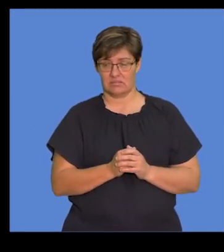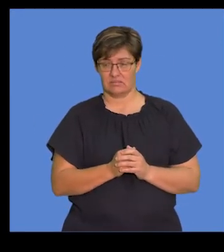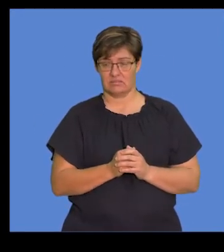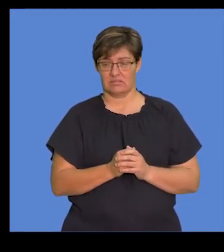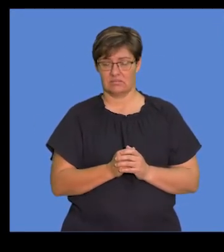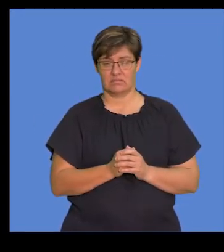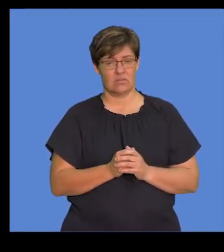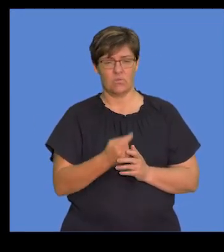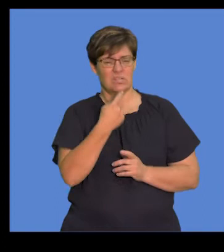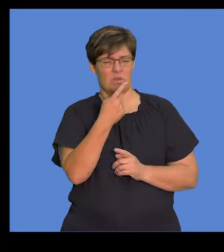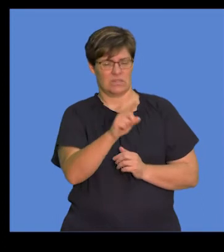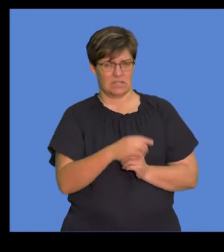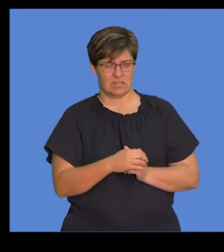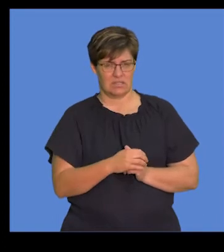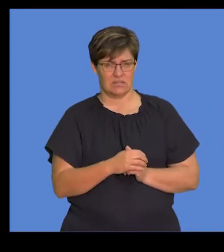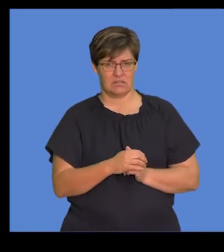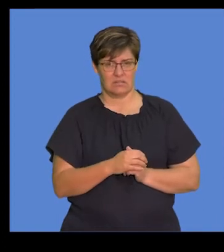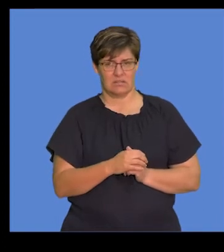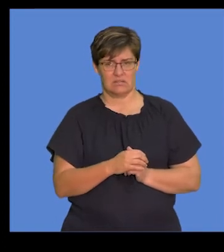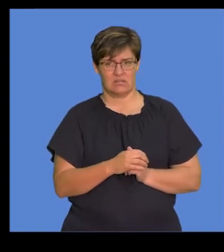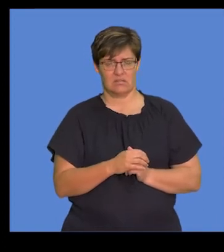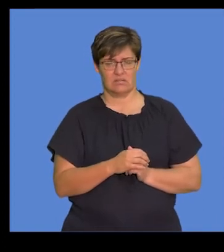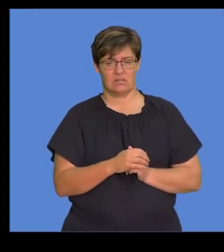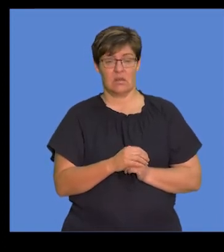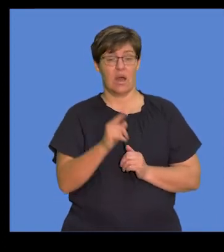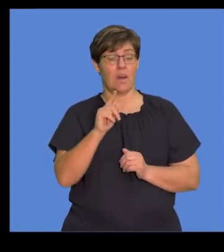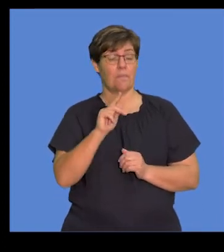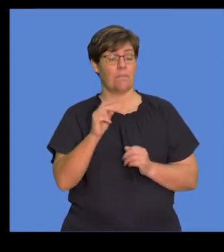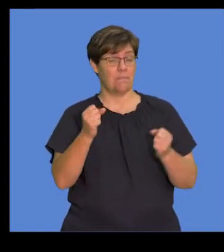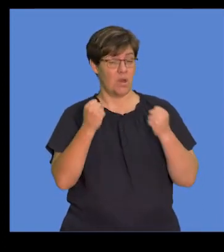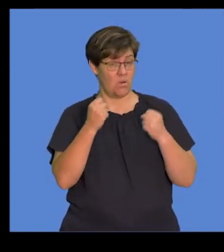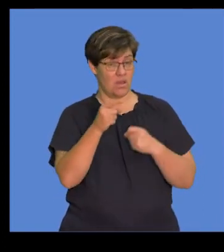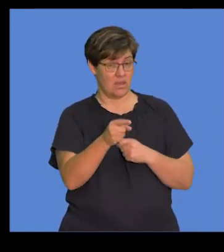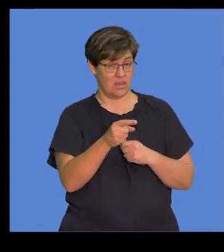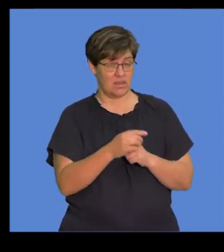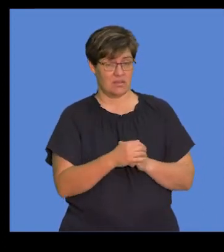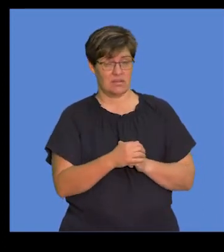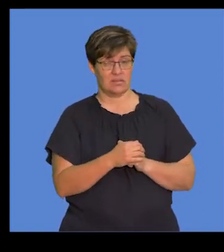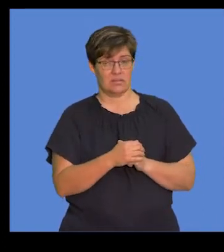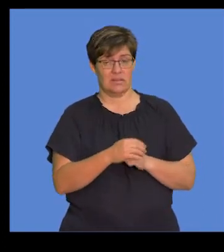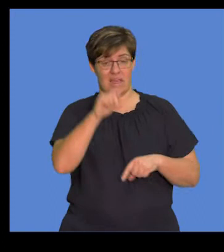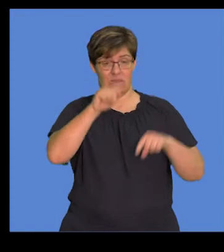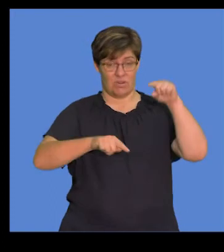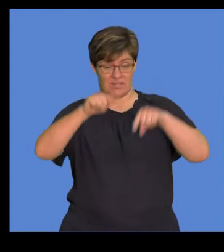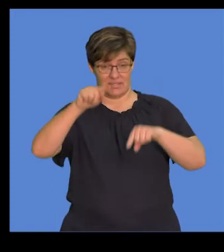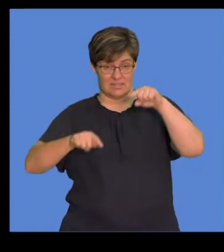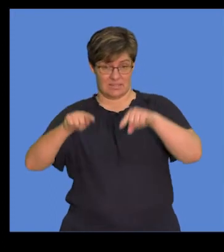electric circuits, what are you talking about? Power is actually the rate,